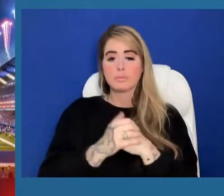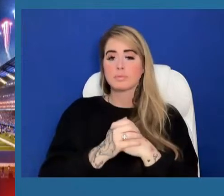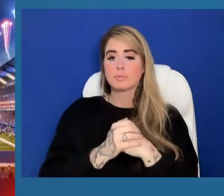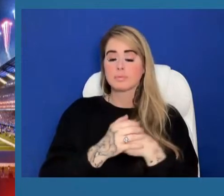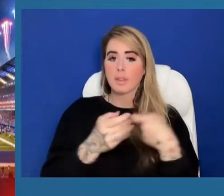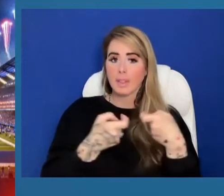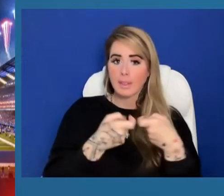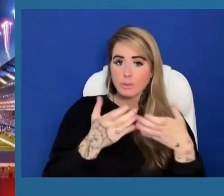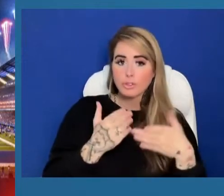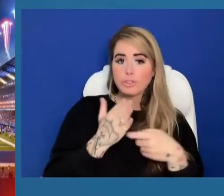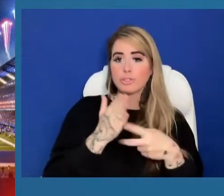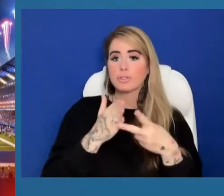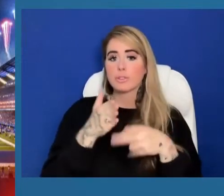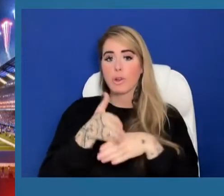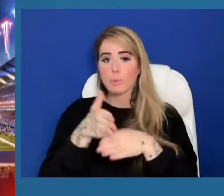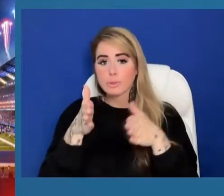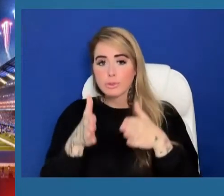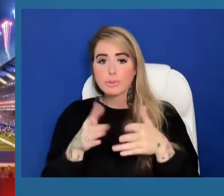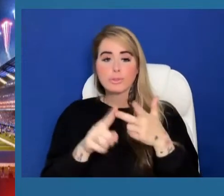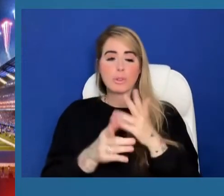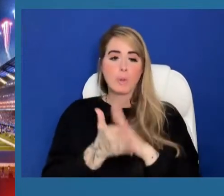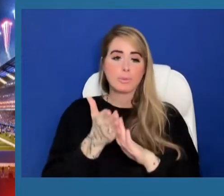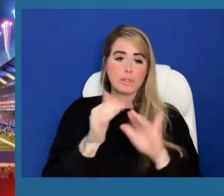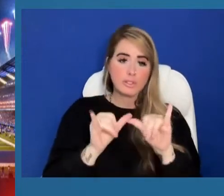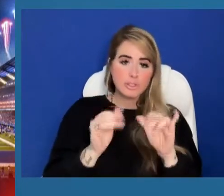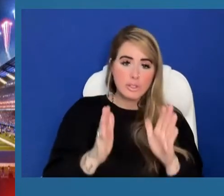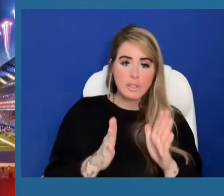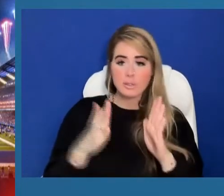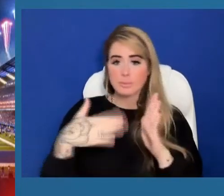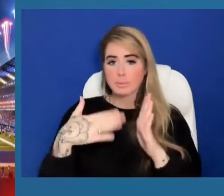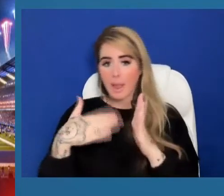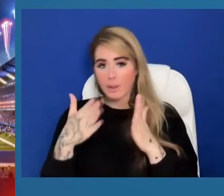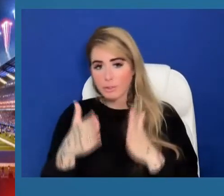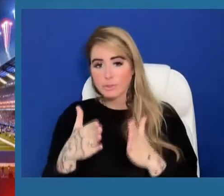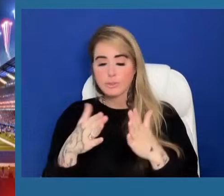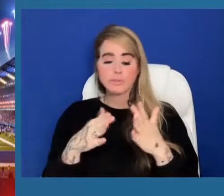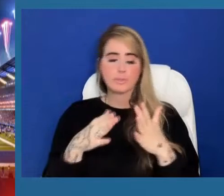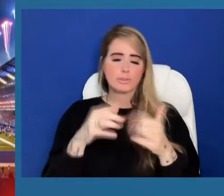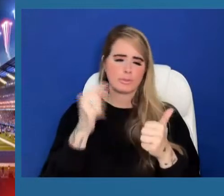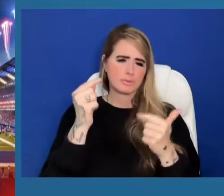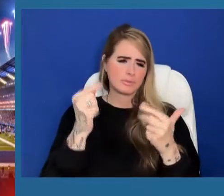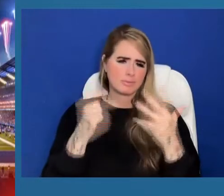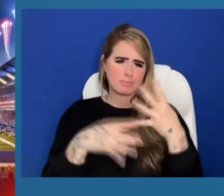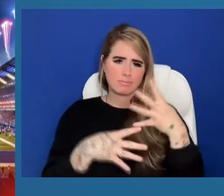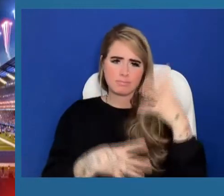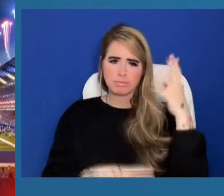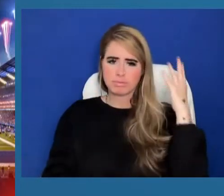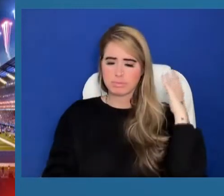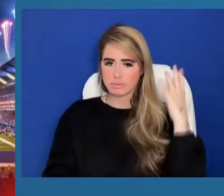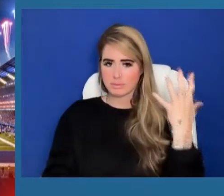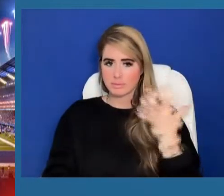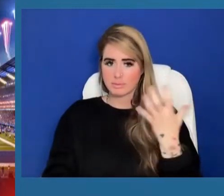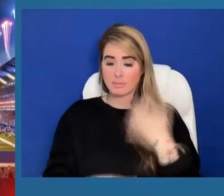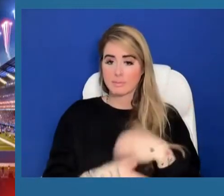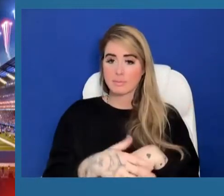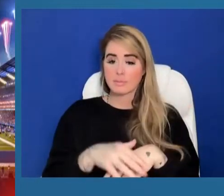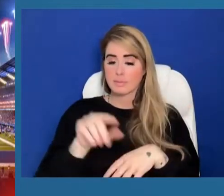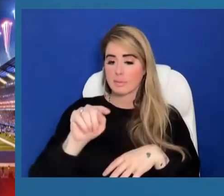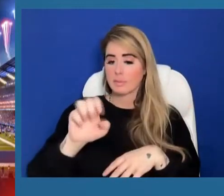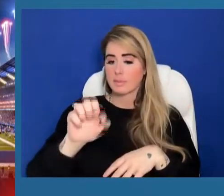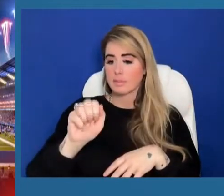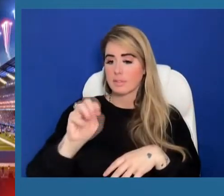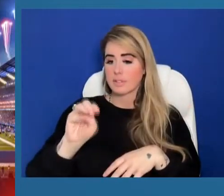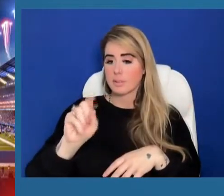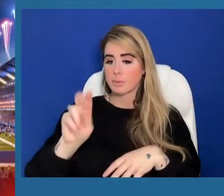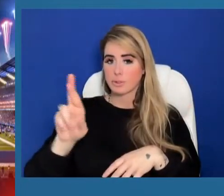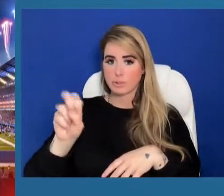Electricians, carpenters, operating engineers, painters, on, and Teamsters, just